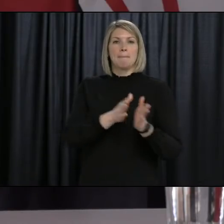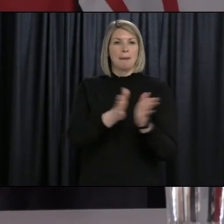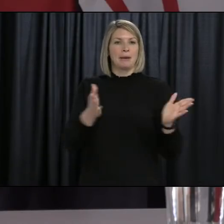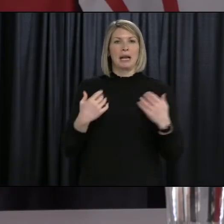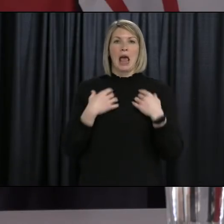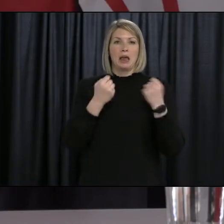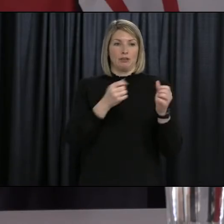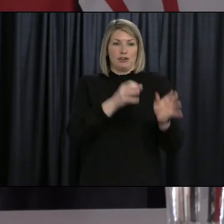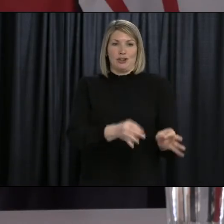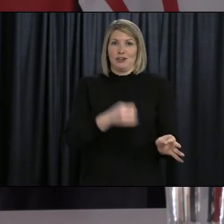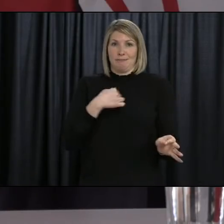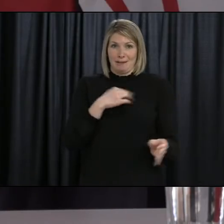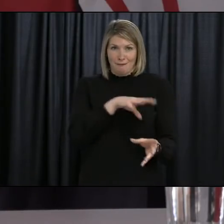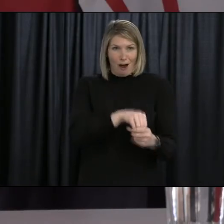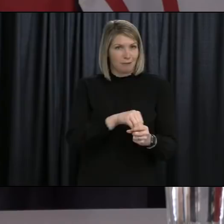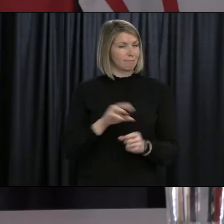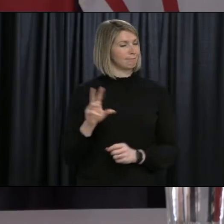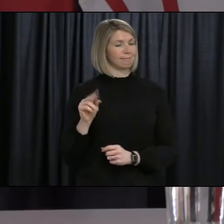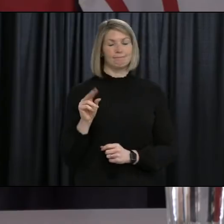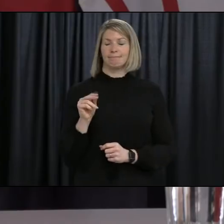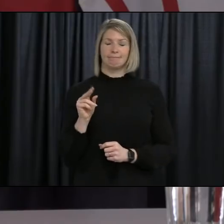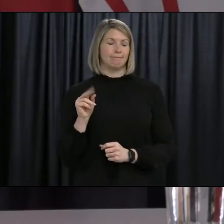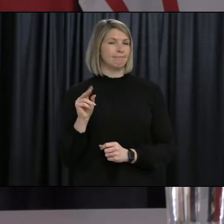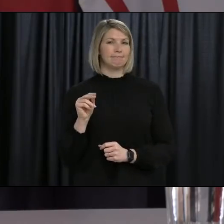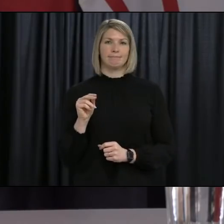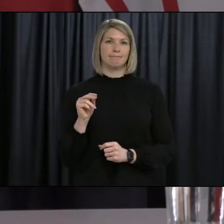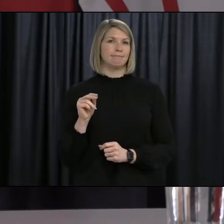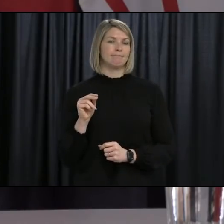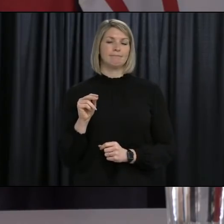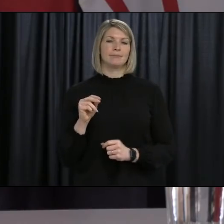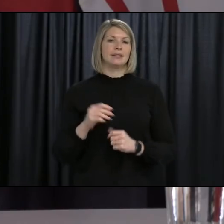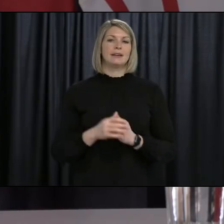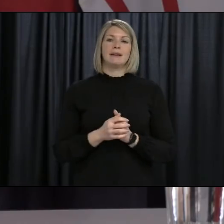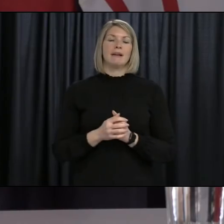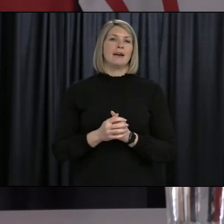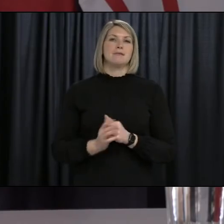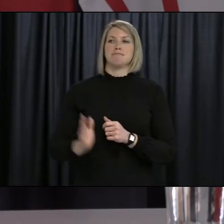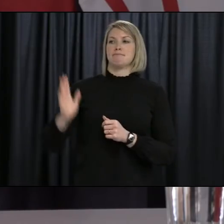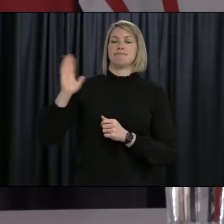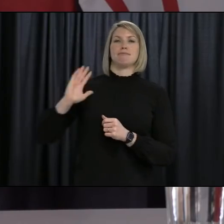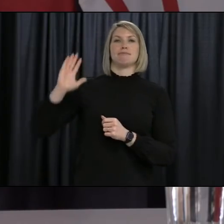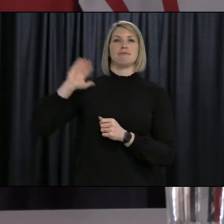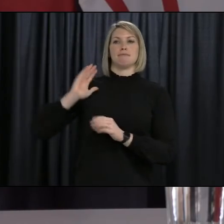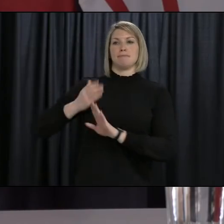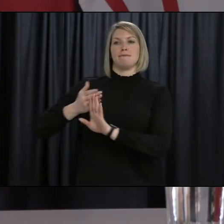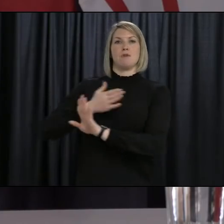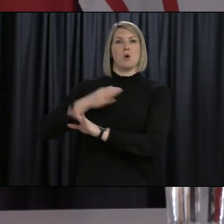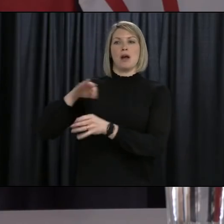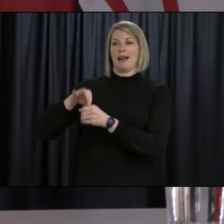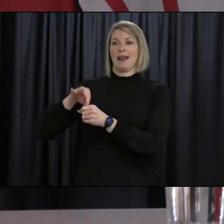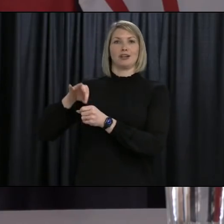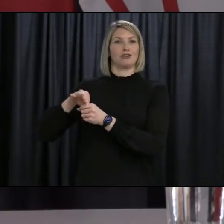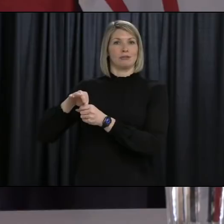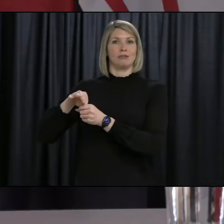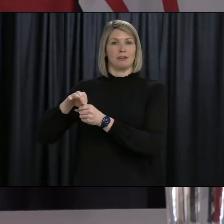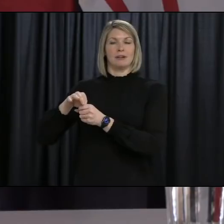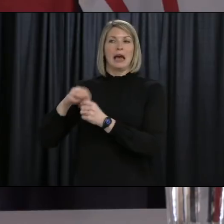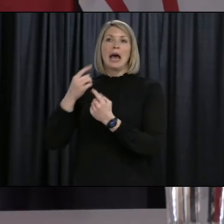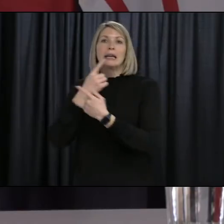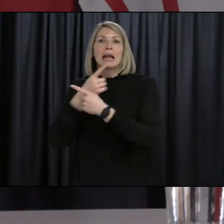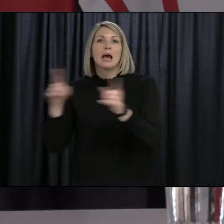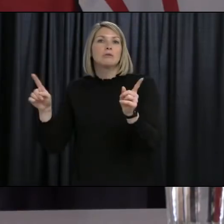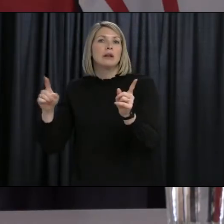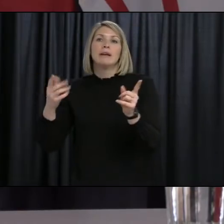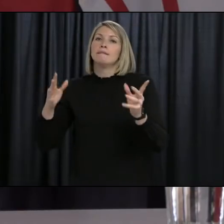health. As we stated at the beginning of this election, that we would continue to talk with Dr. Fitzgerald and her team for